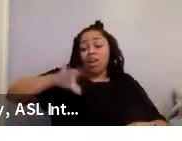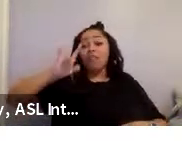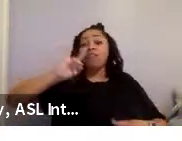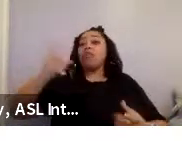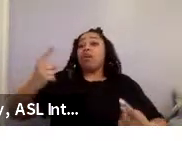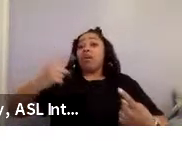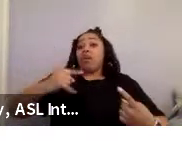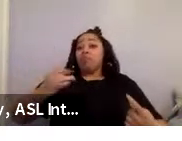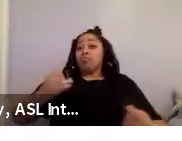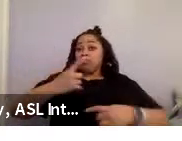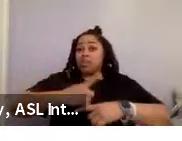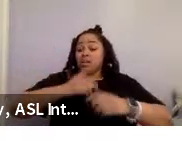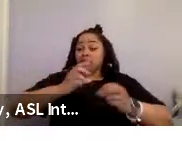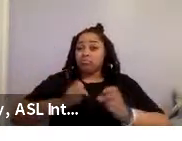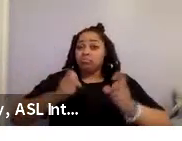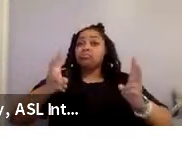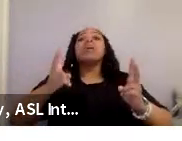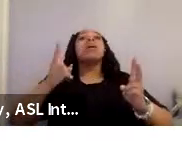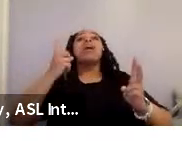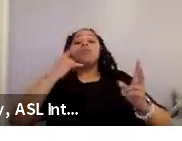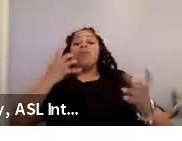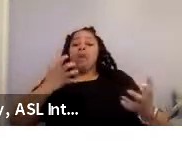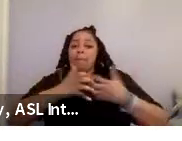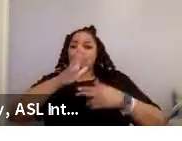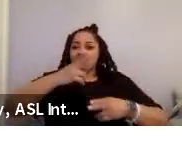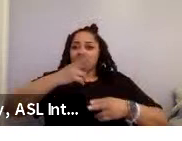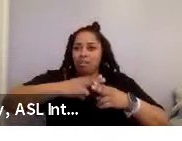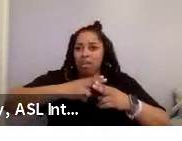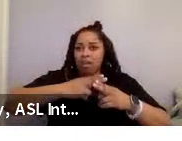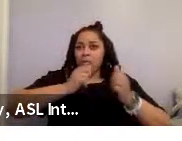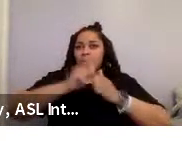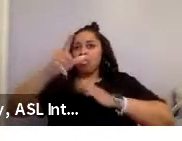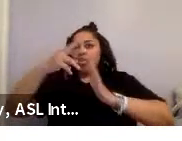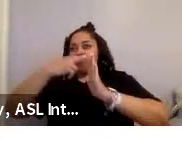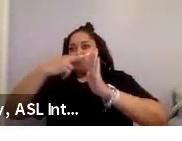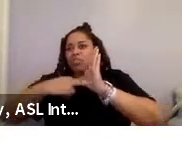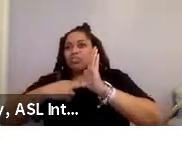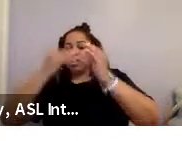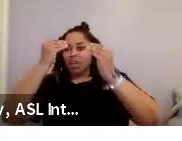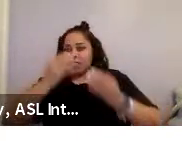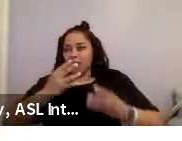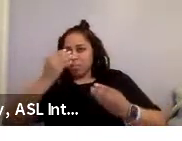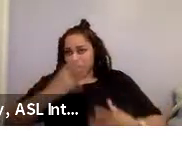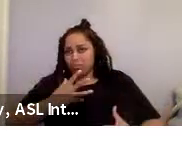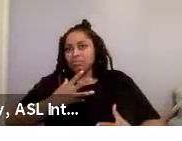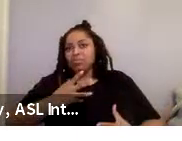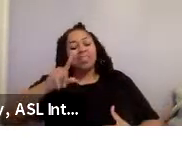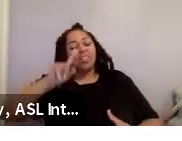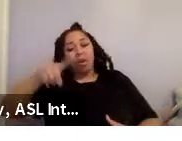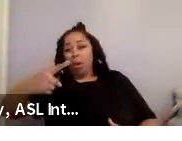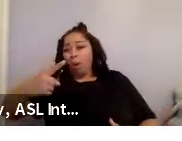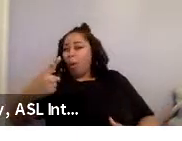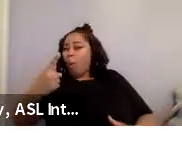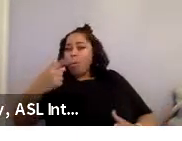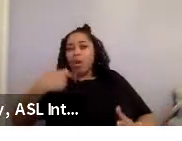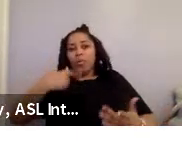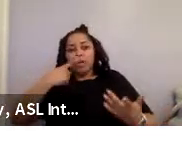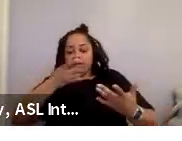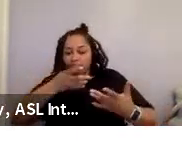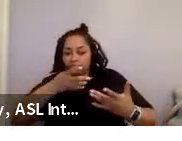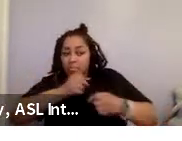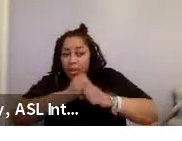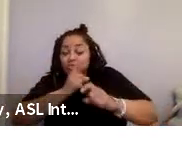today's session unless we are able to match up your name with your registration information. This is the only way that we can